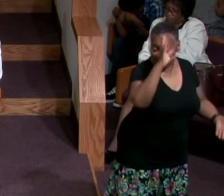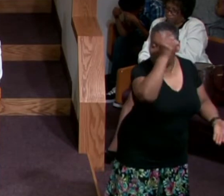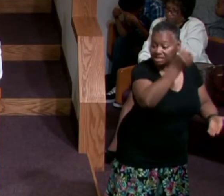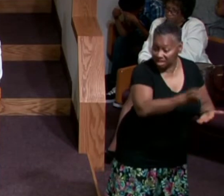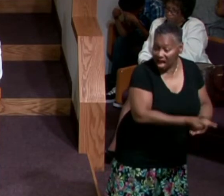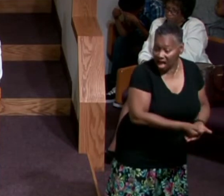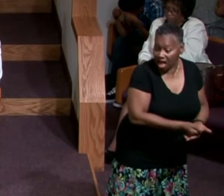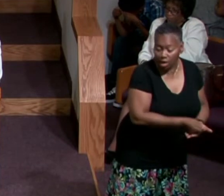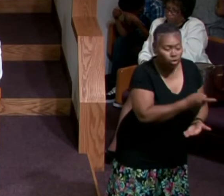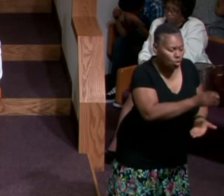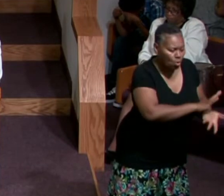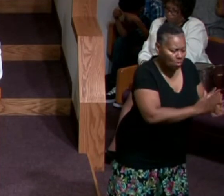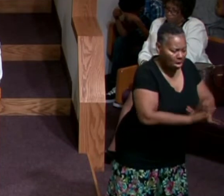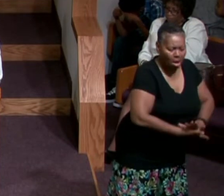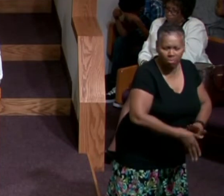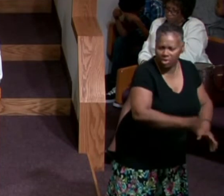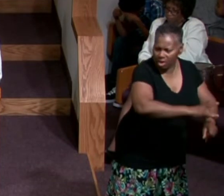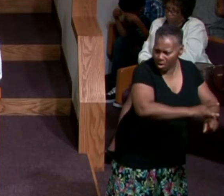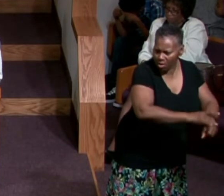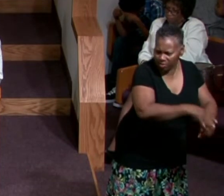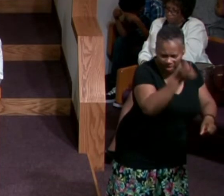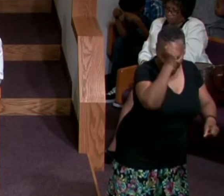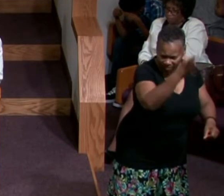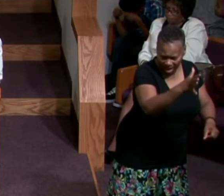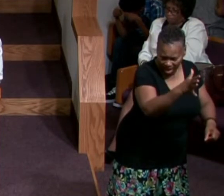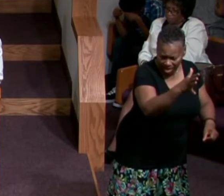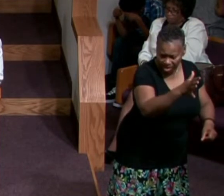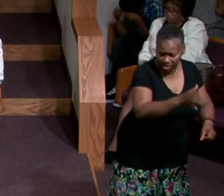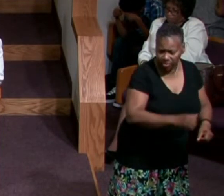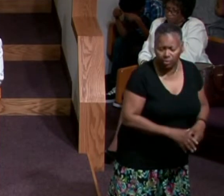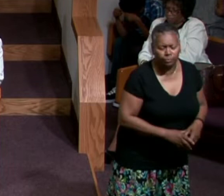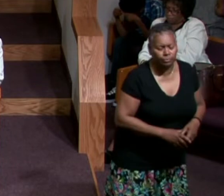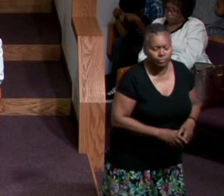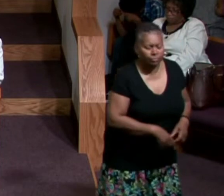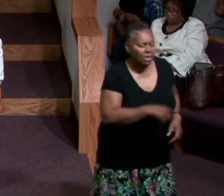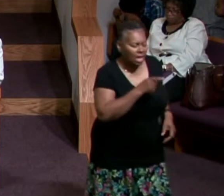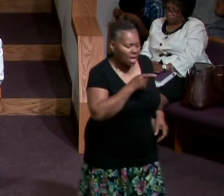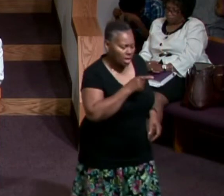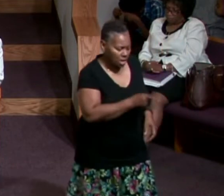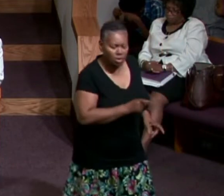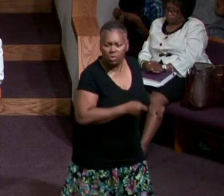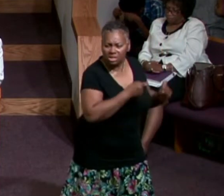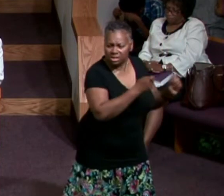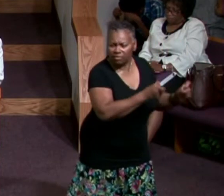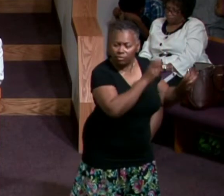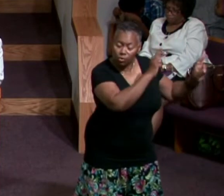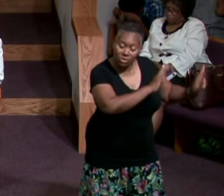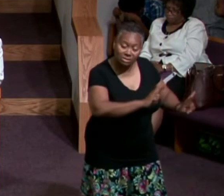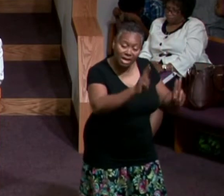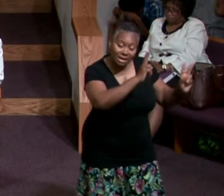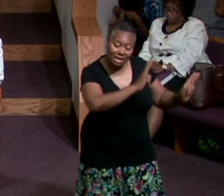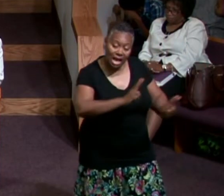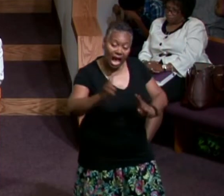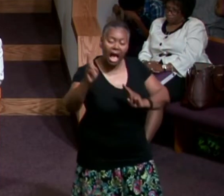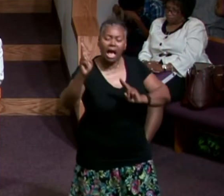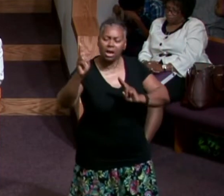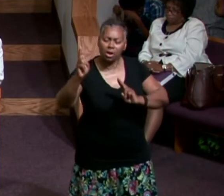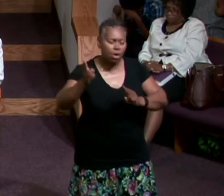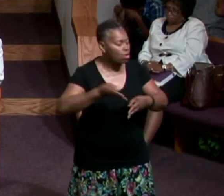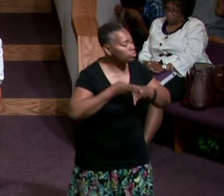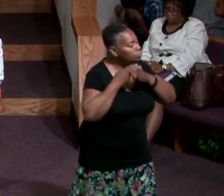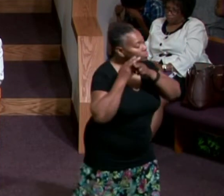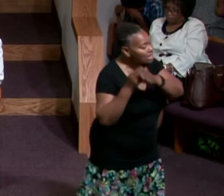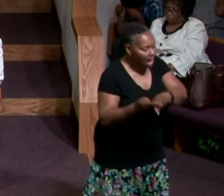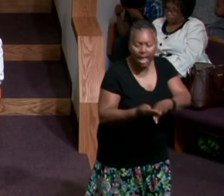earthly father, which meant that he was not his biological son. He was given the respect and honor to name